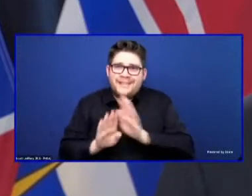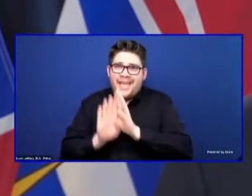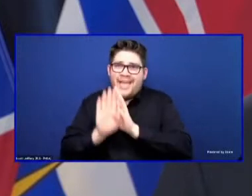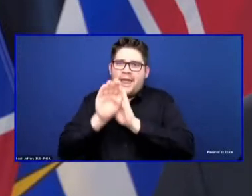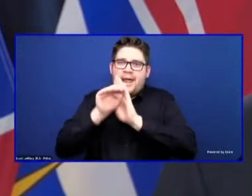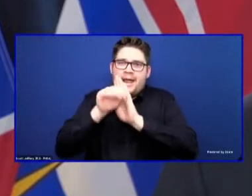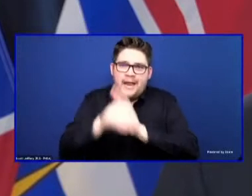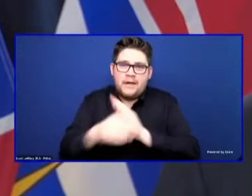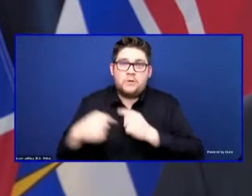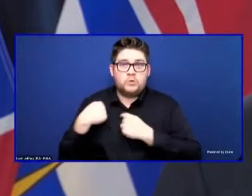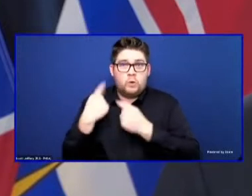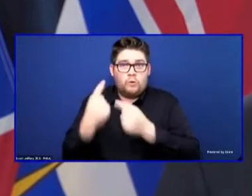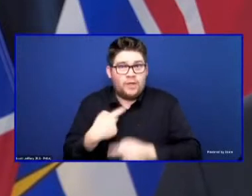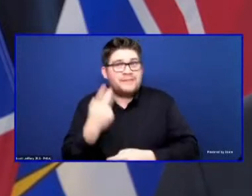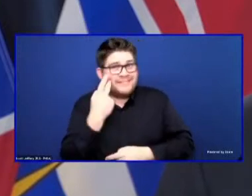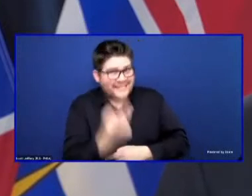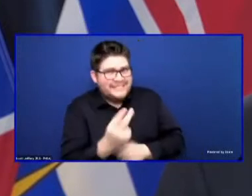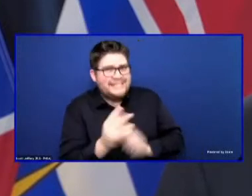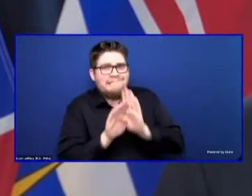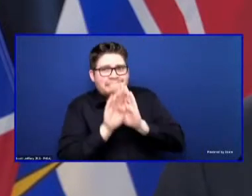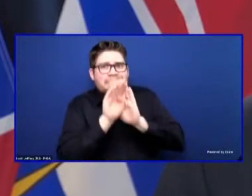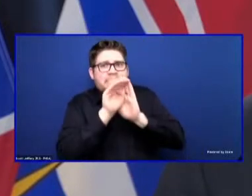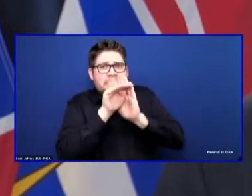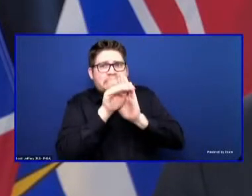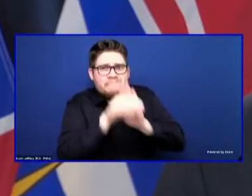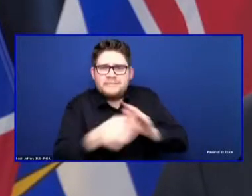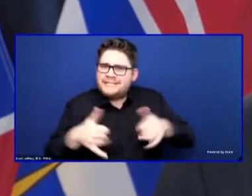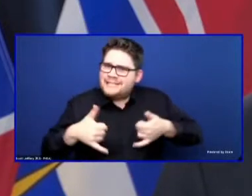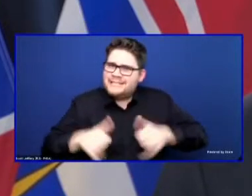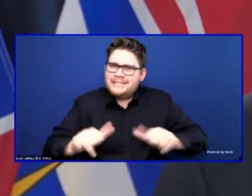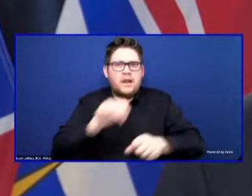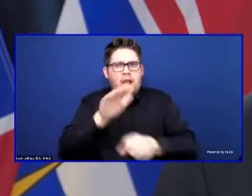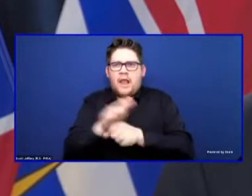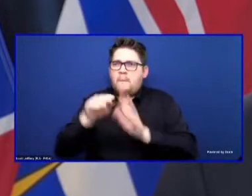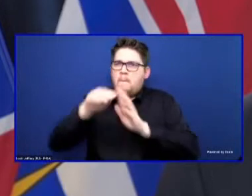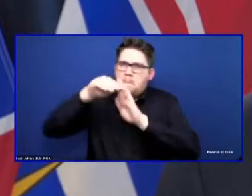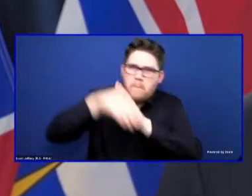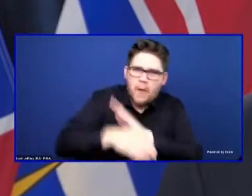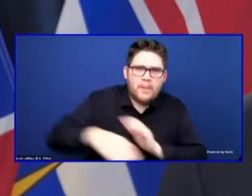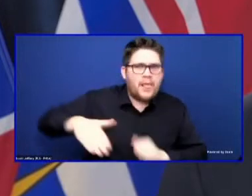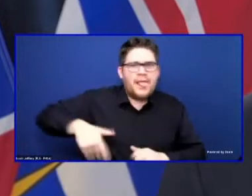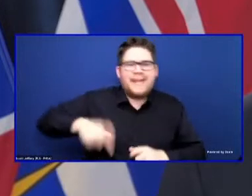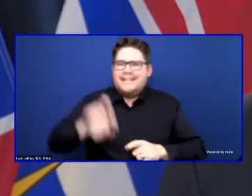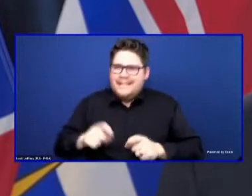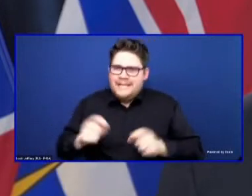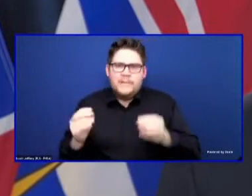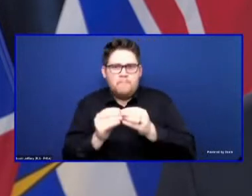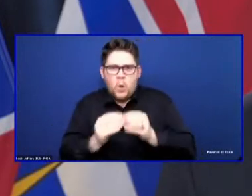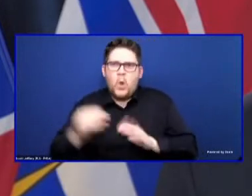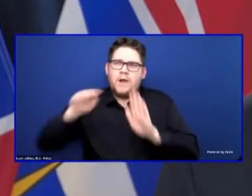it is nowhere near low enough. We have a long way to go together.